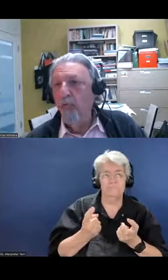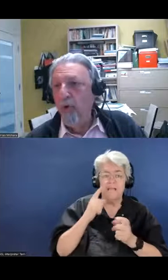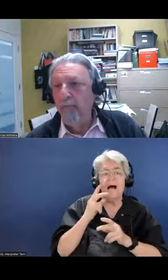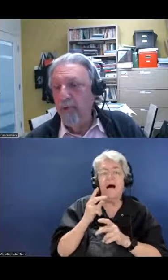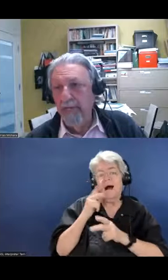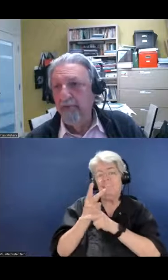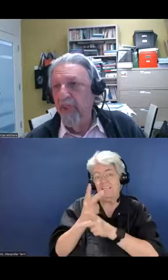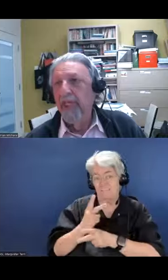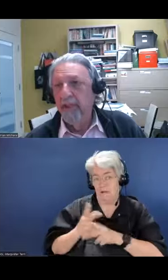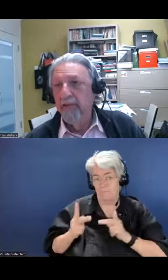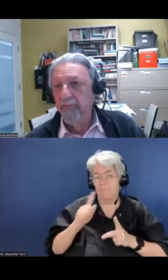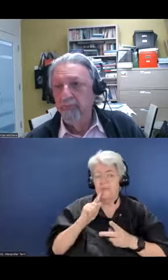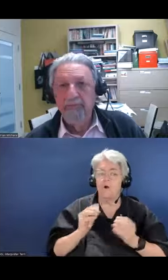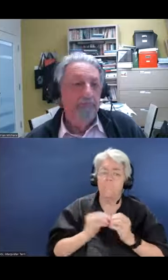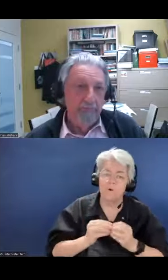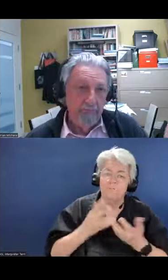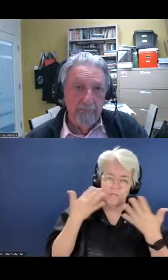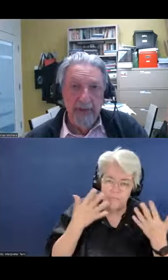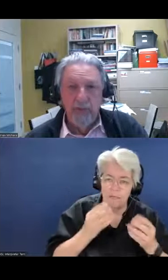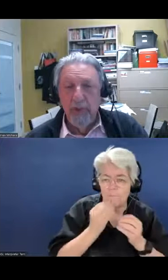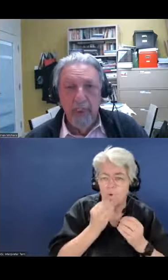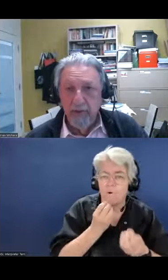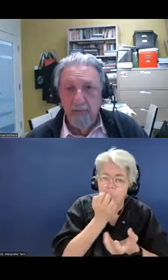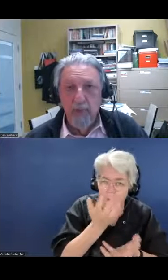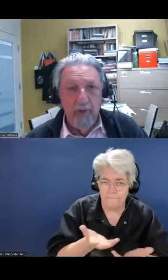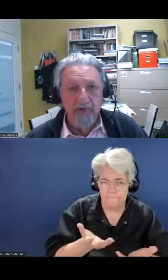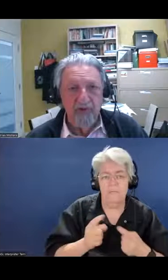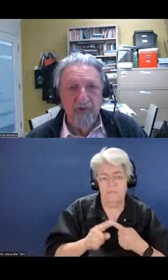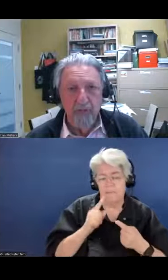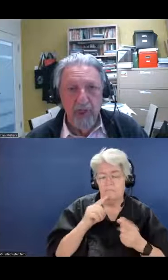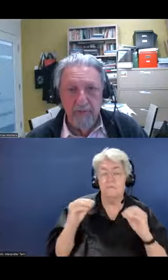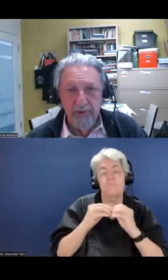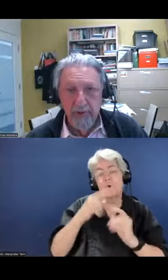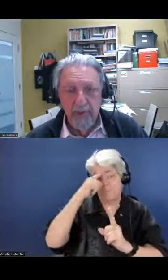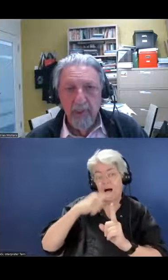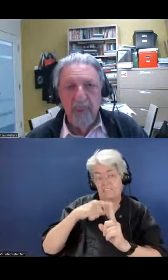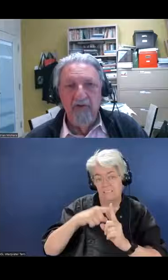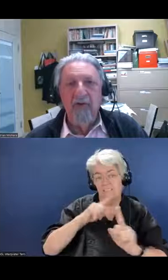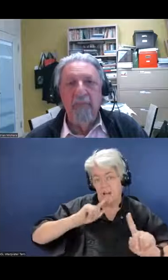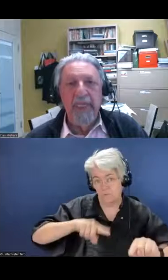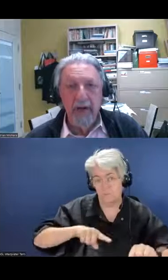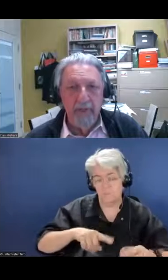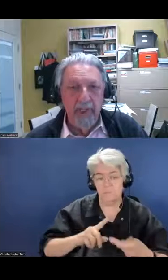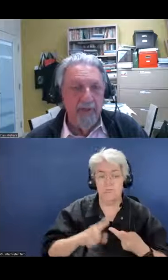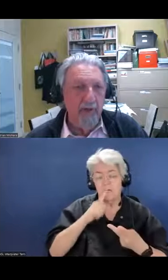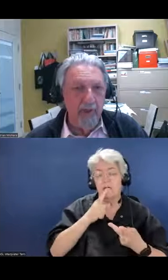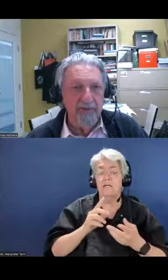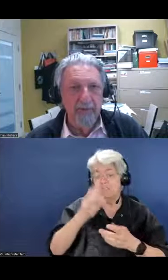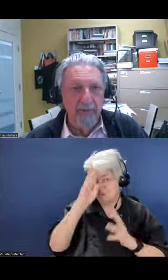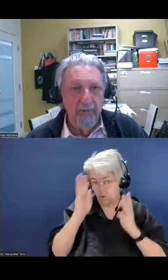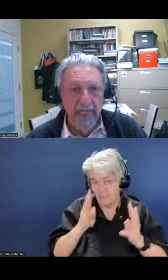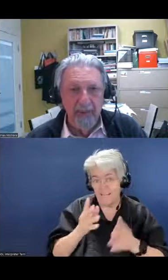helpers who are warmer and empathetic. That's related to more positive outcomes. Develop care plans,